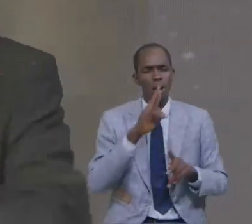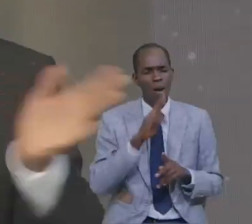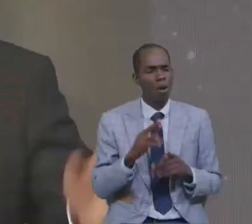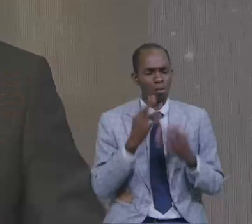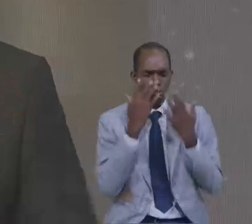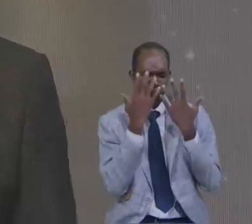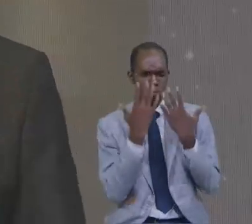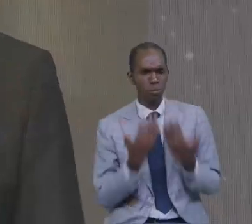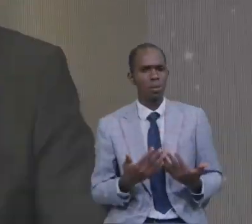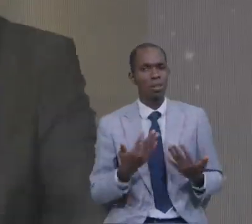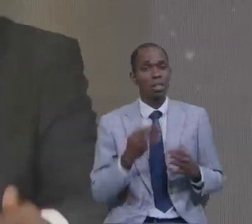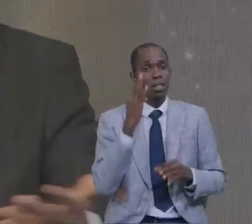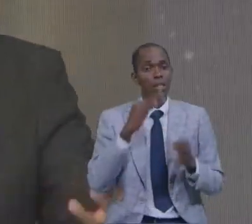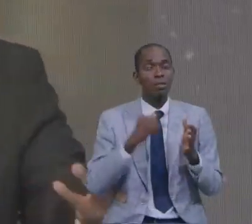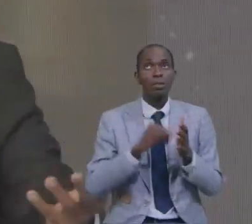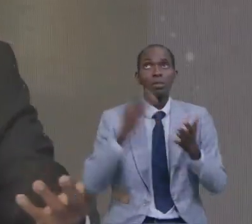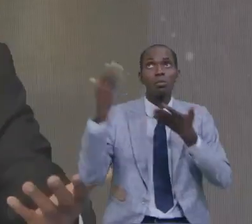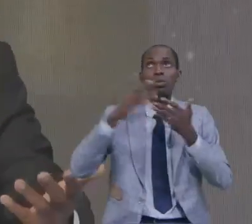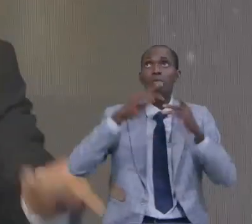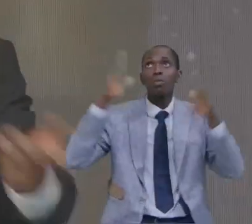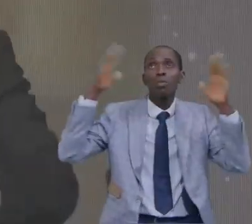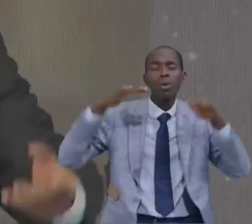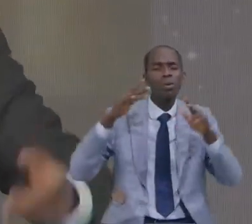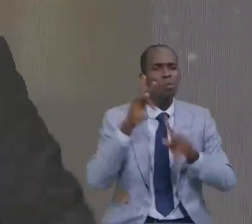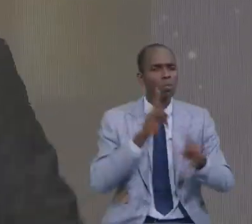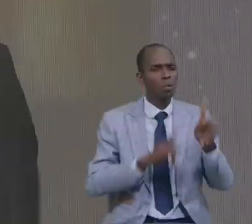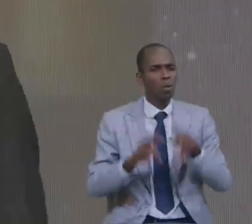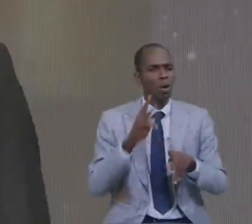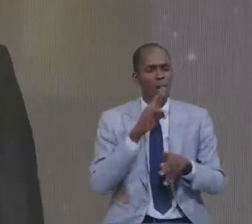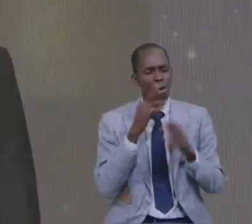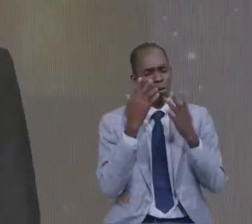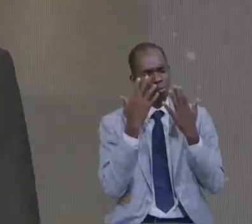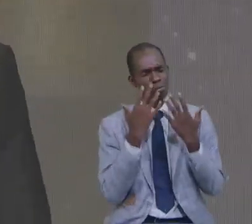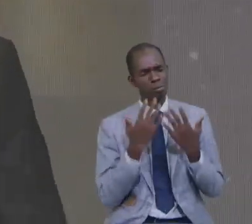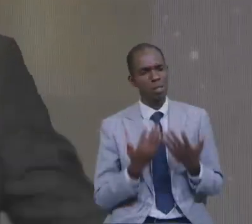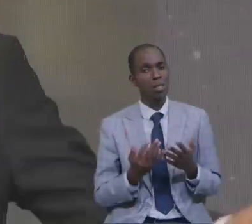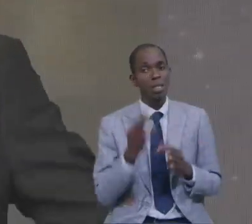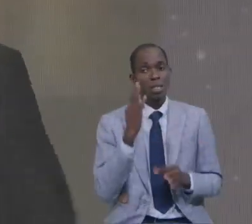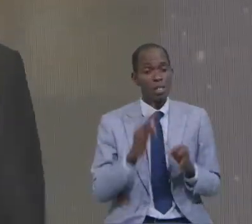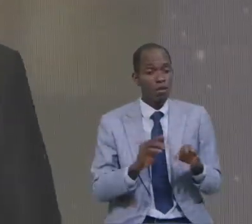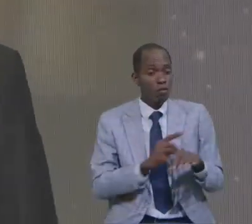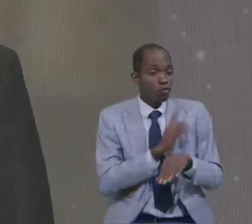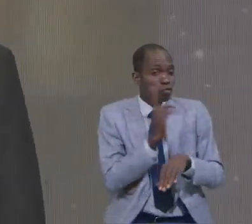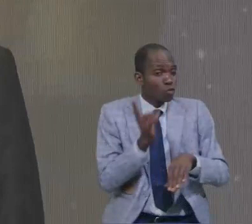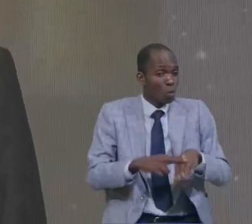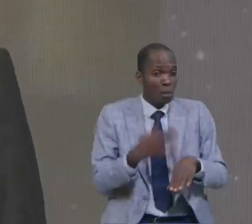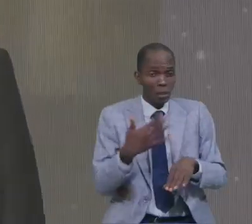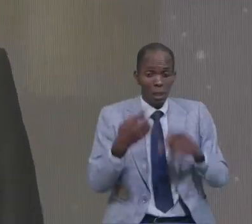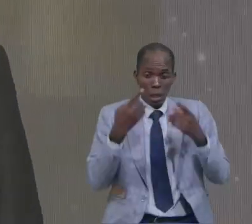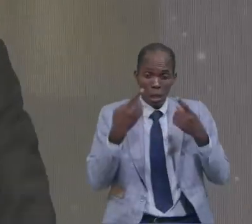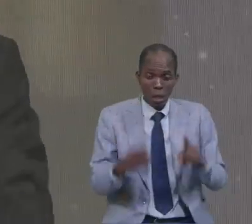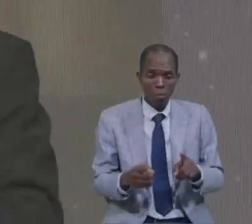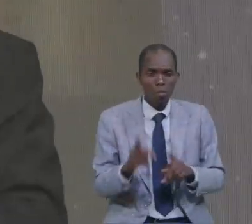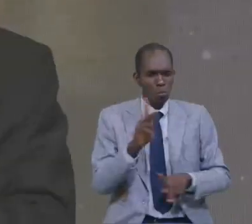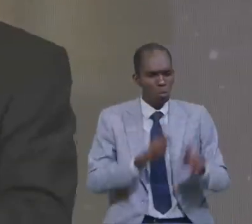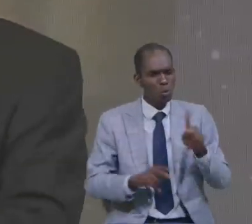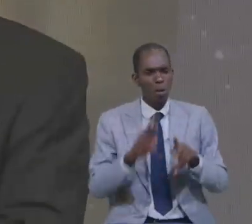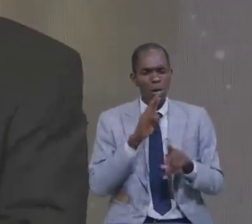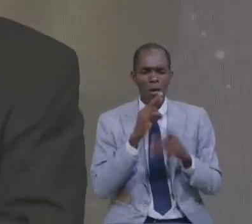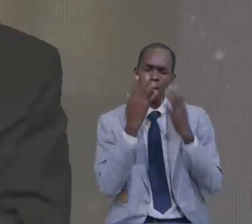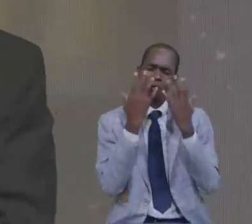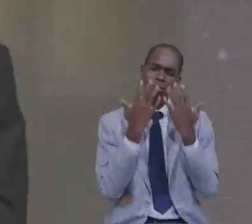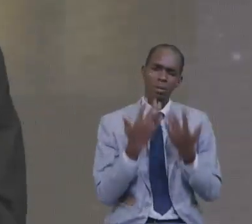happen, people are sad. When you are saved, your life turns around. Love comes in. Joy comes in. You